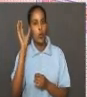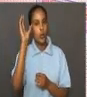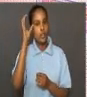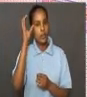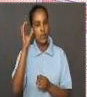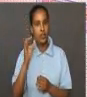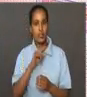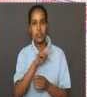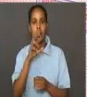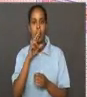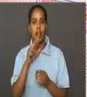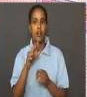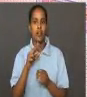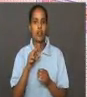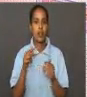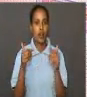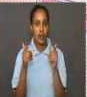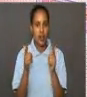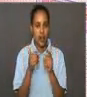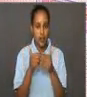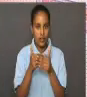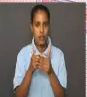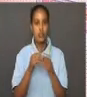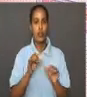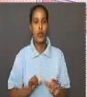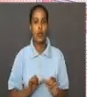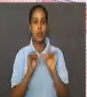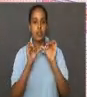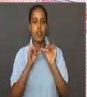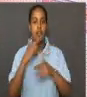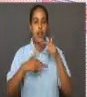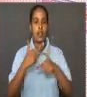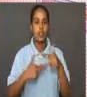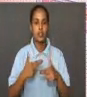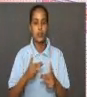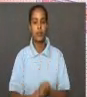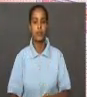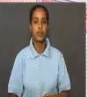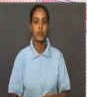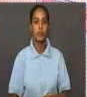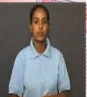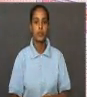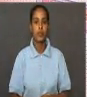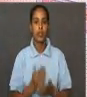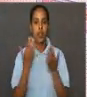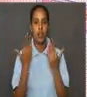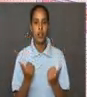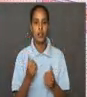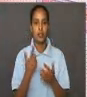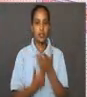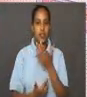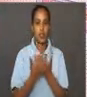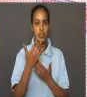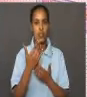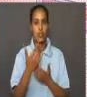concepts that are related to the spontaneity of a reaction. Let us now